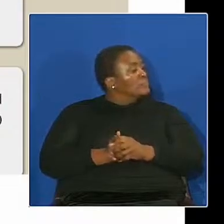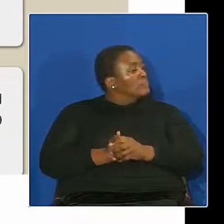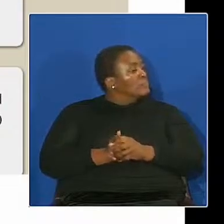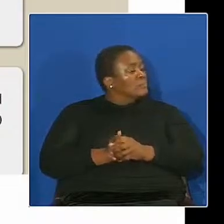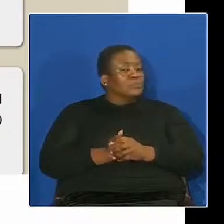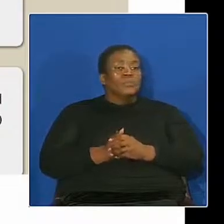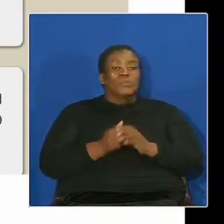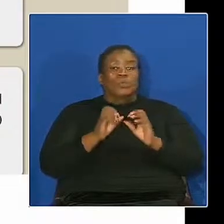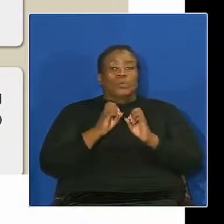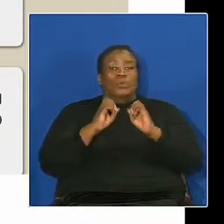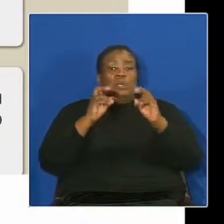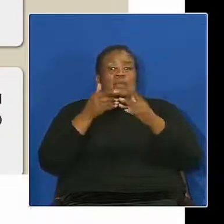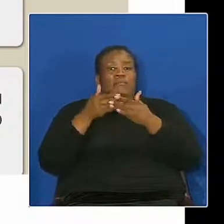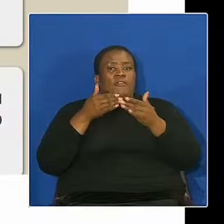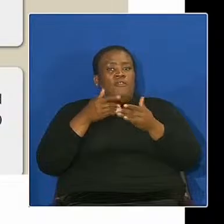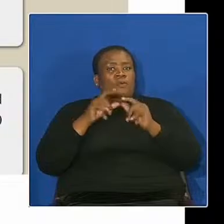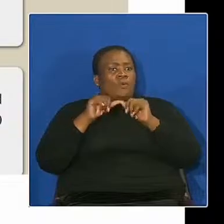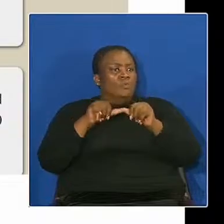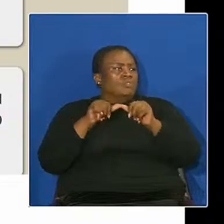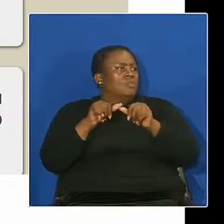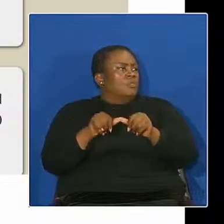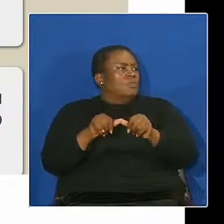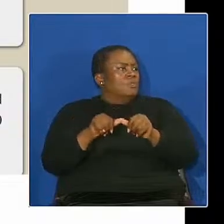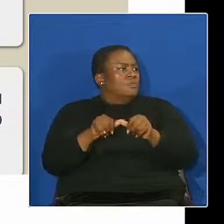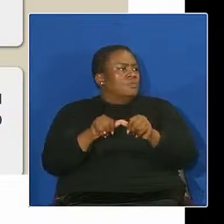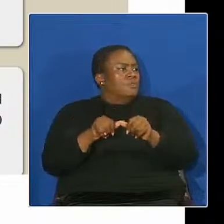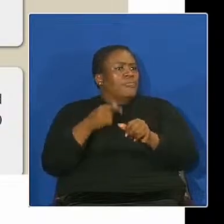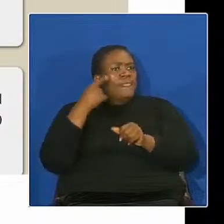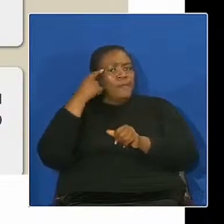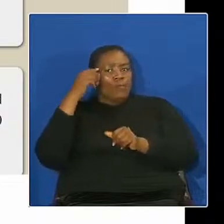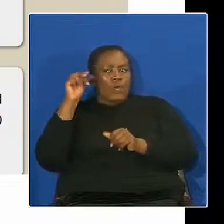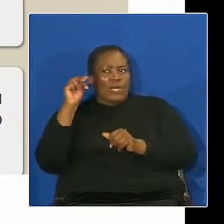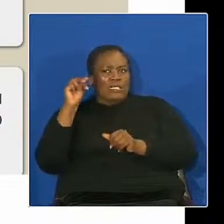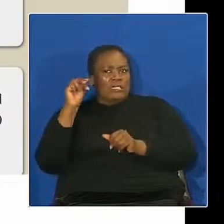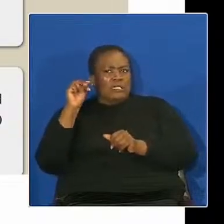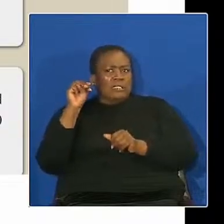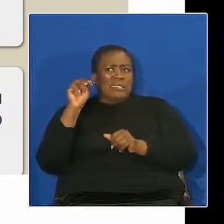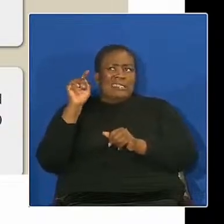on, so who is the Mkhwanazi here